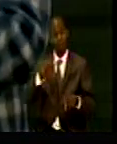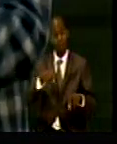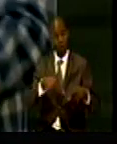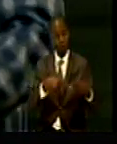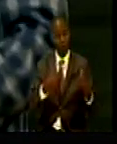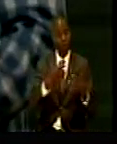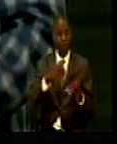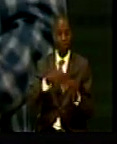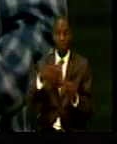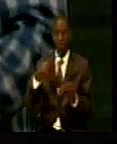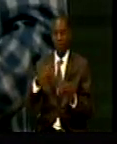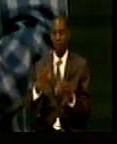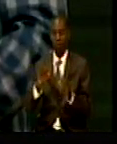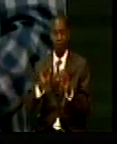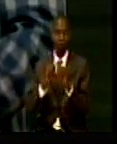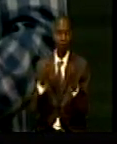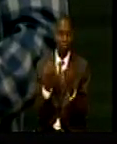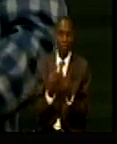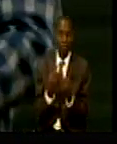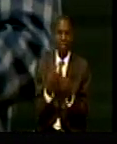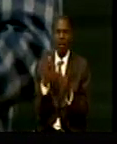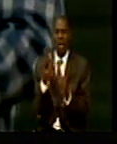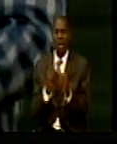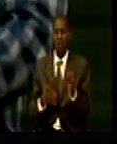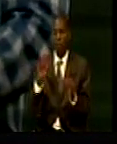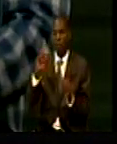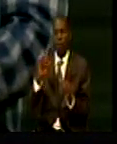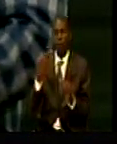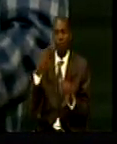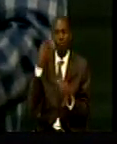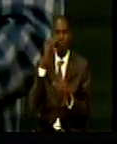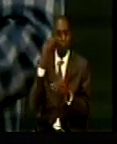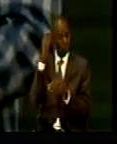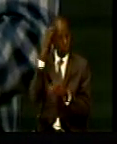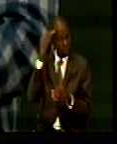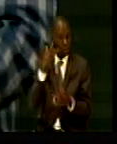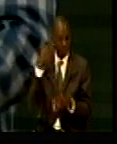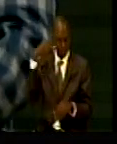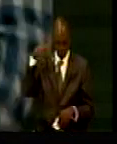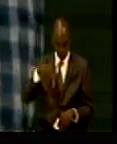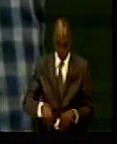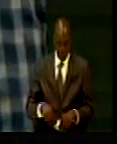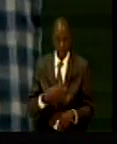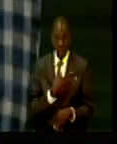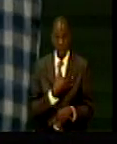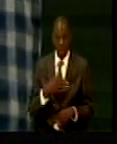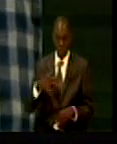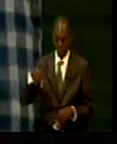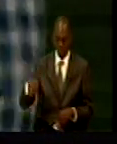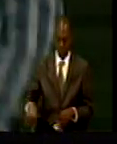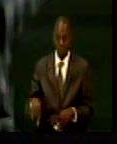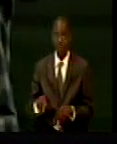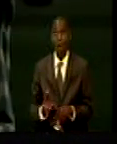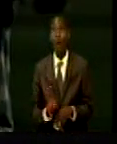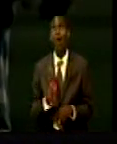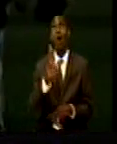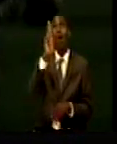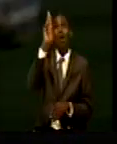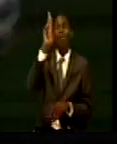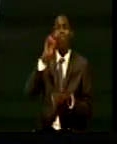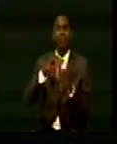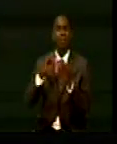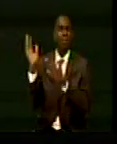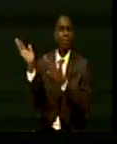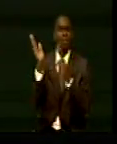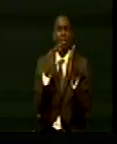other people, they put their heads on the ground and they put their feet dangling in the air. And that's what we've been